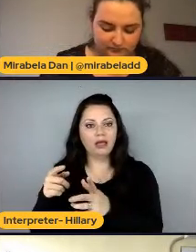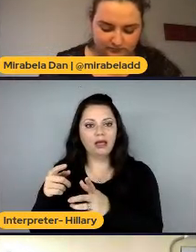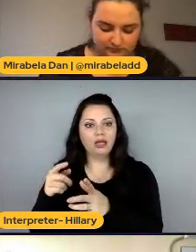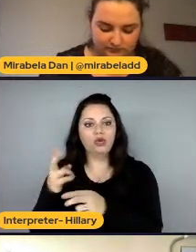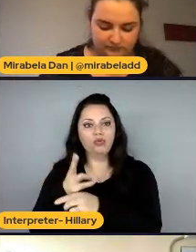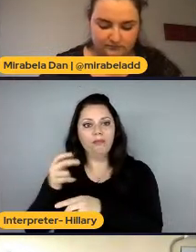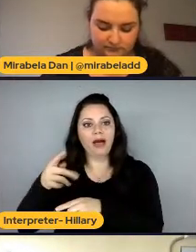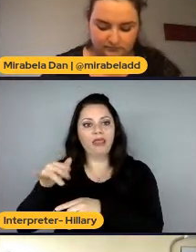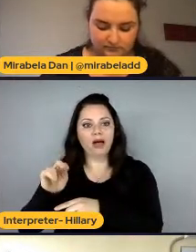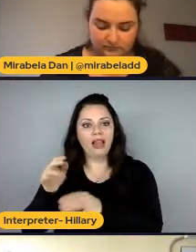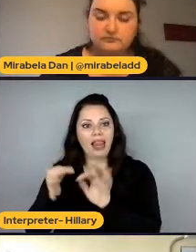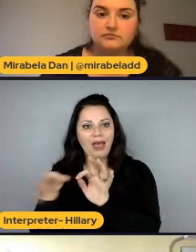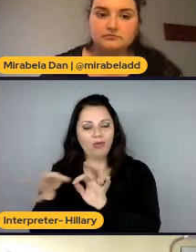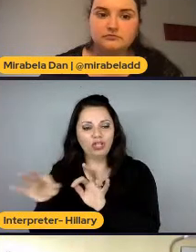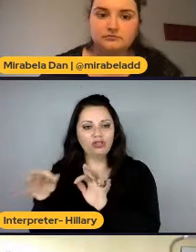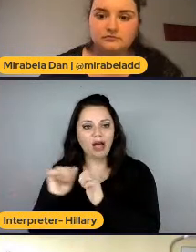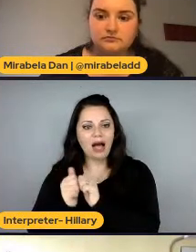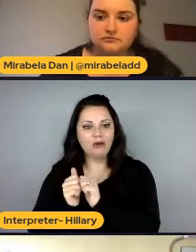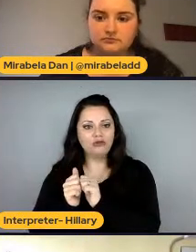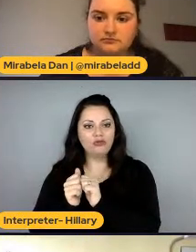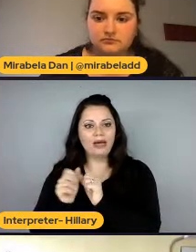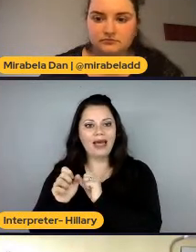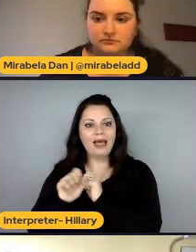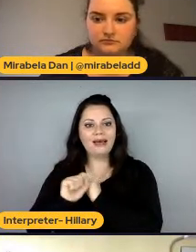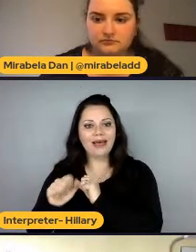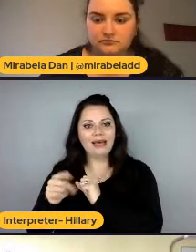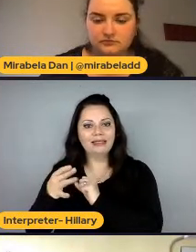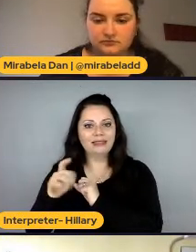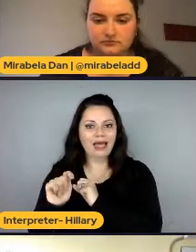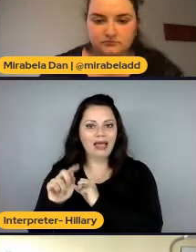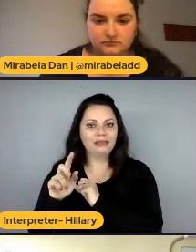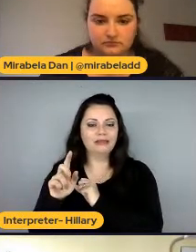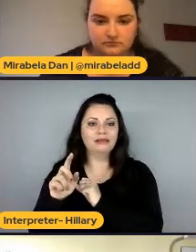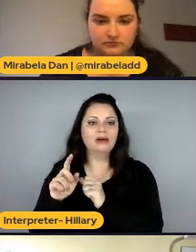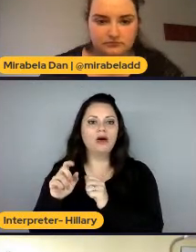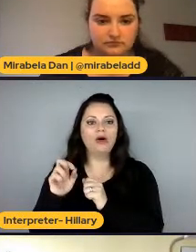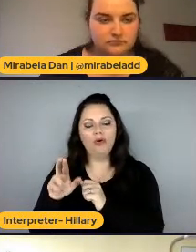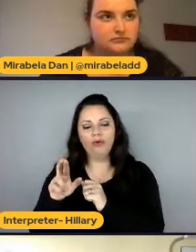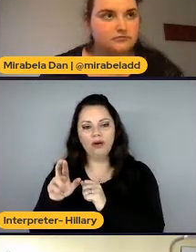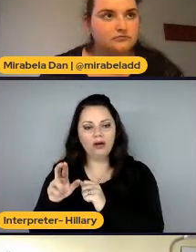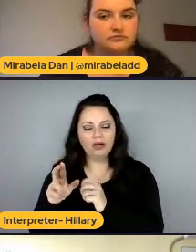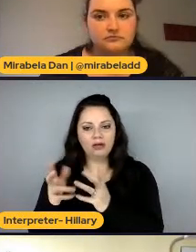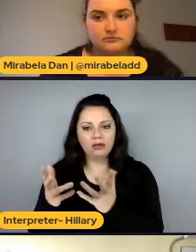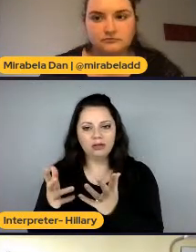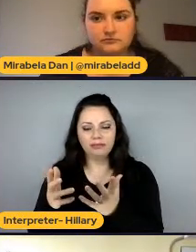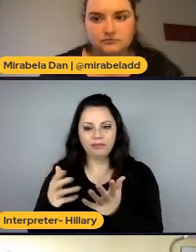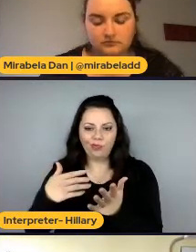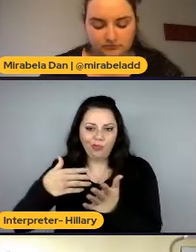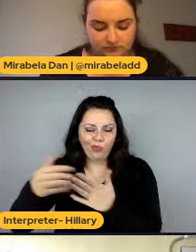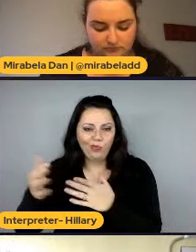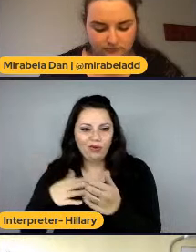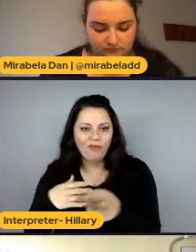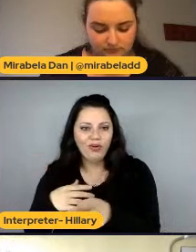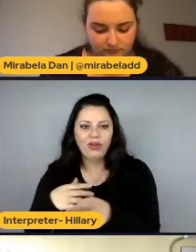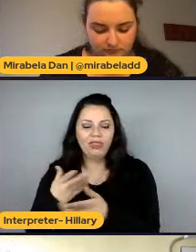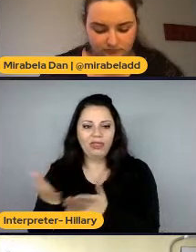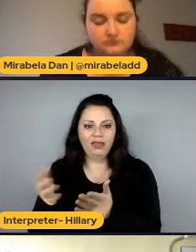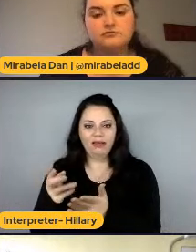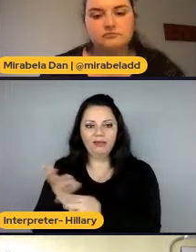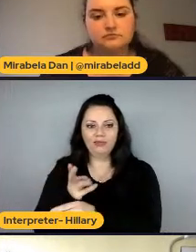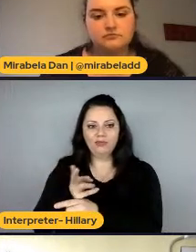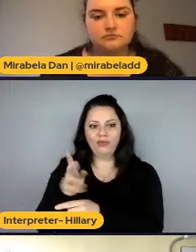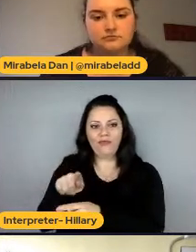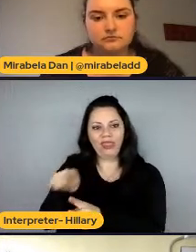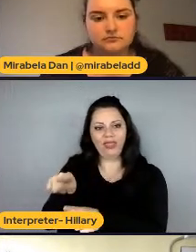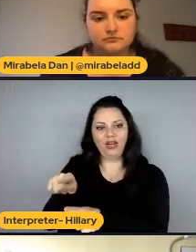Python language and how to extend or monkey patch or whatever things over there.